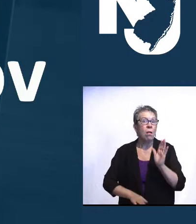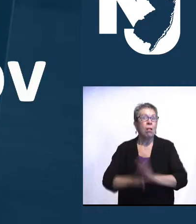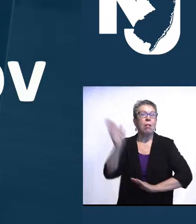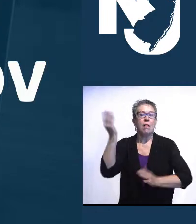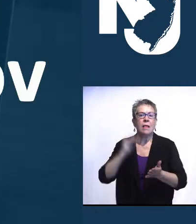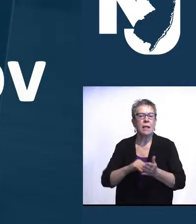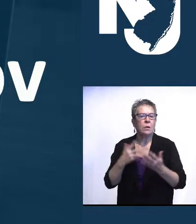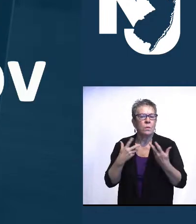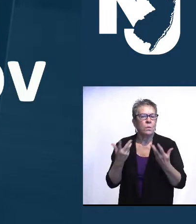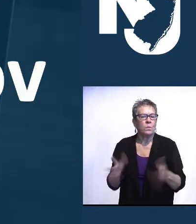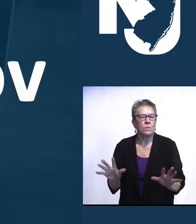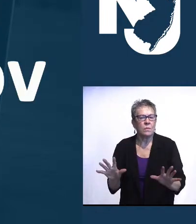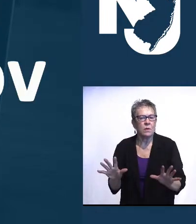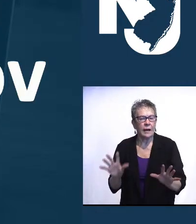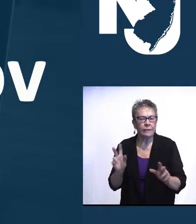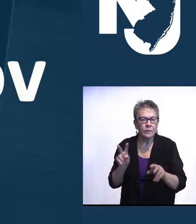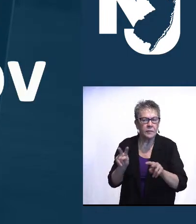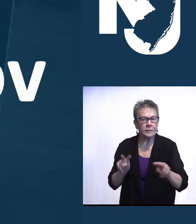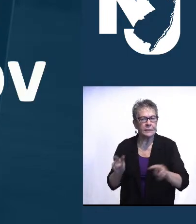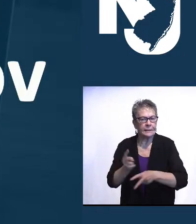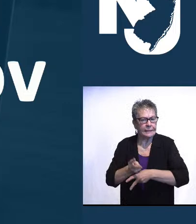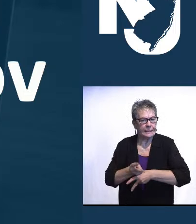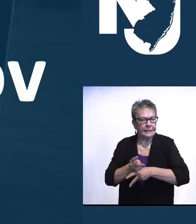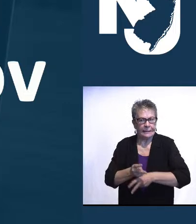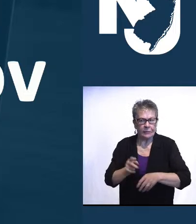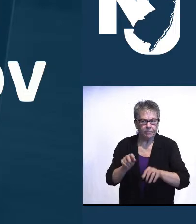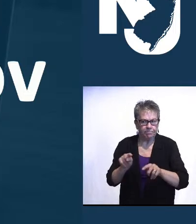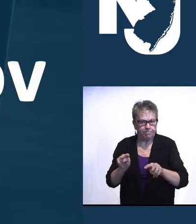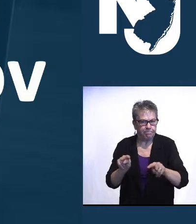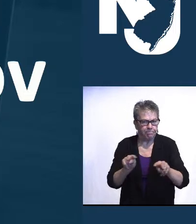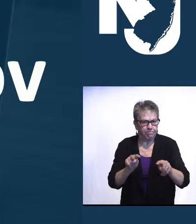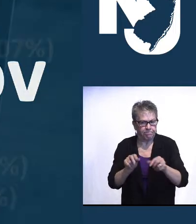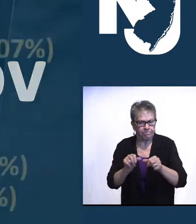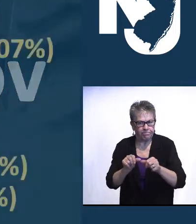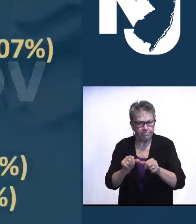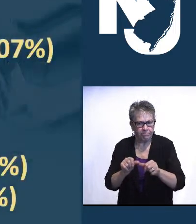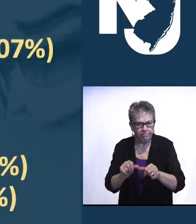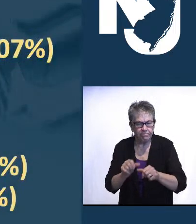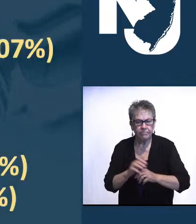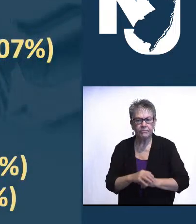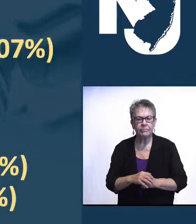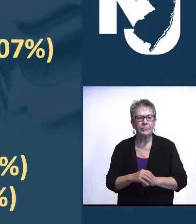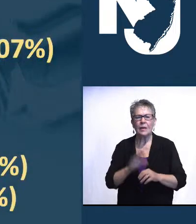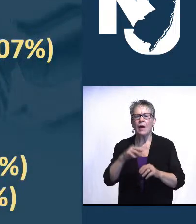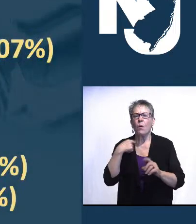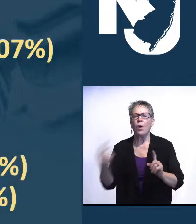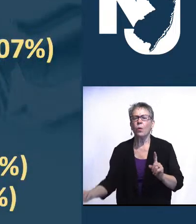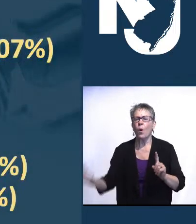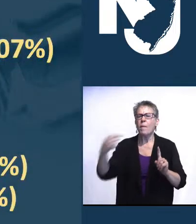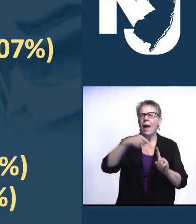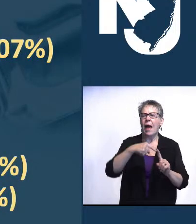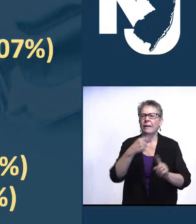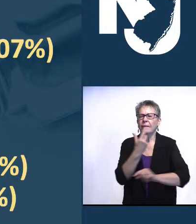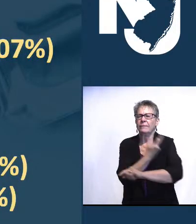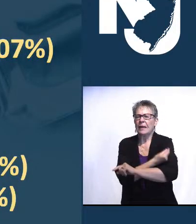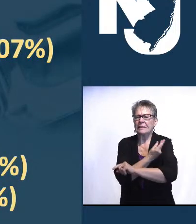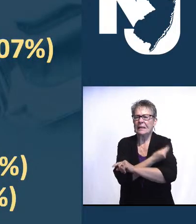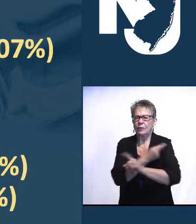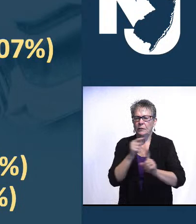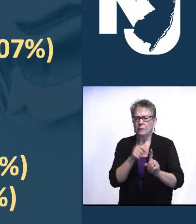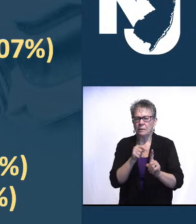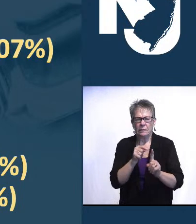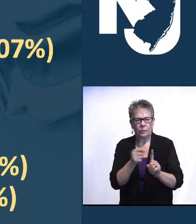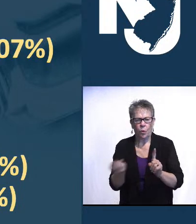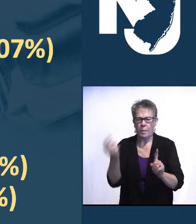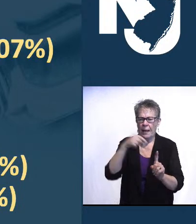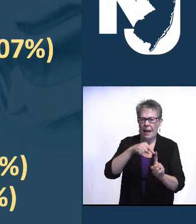of normal, and let's get there. Aliana, can you go back to the booster slide, or the vaccination slide? There's one thing that I think, Judy, I'd be remiss, and we'd